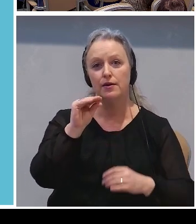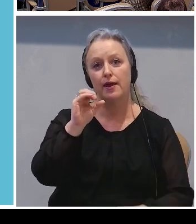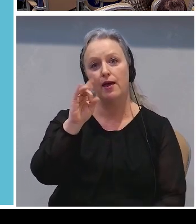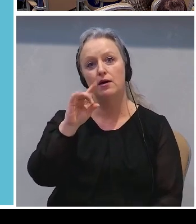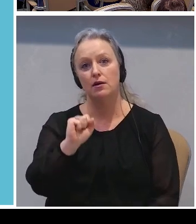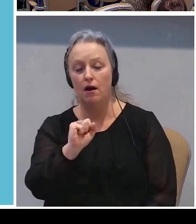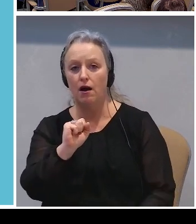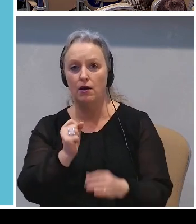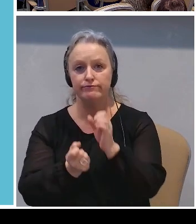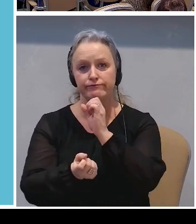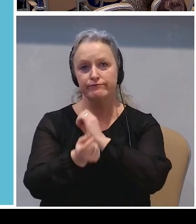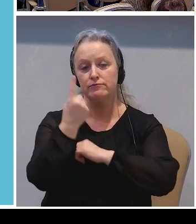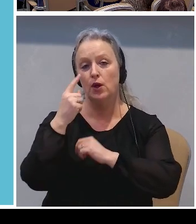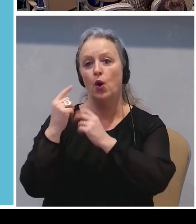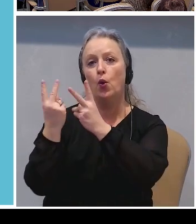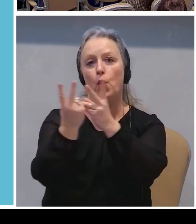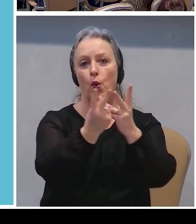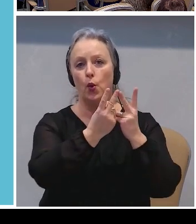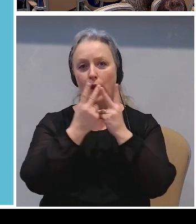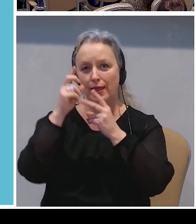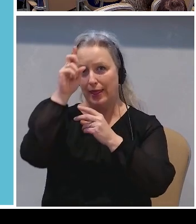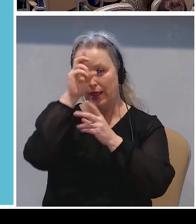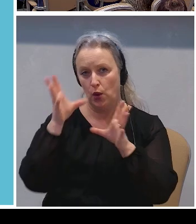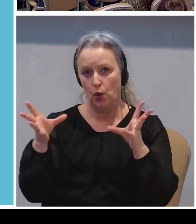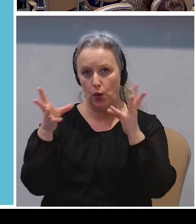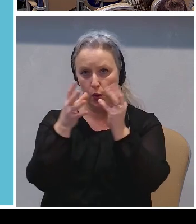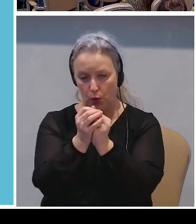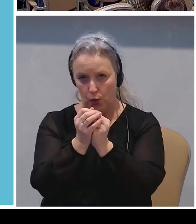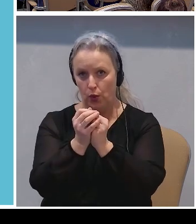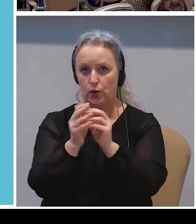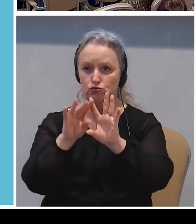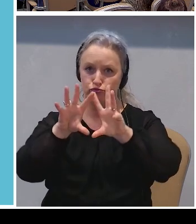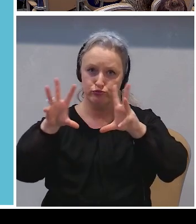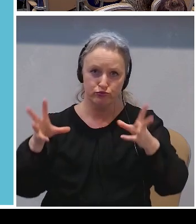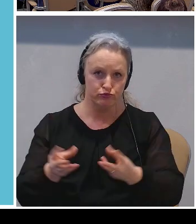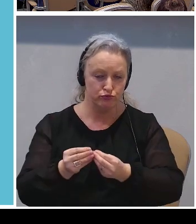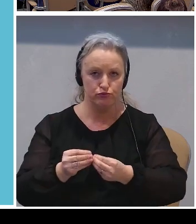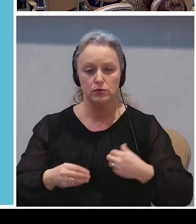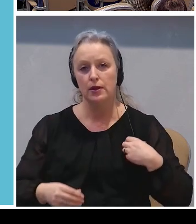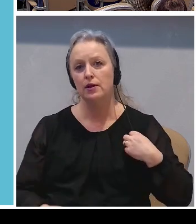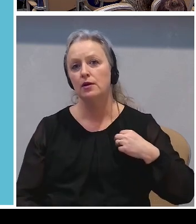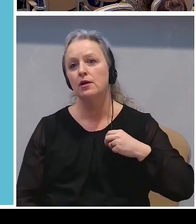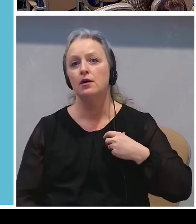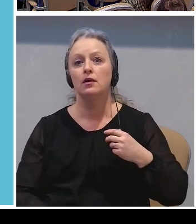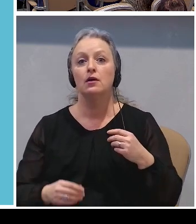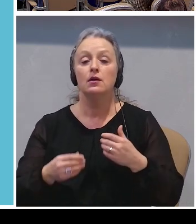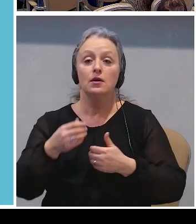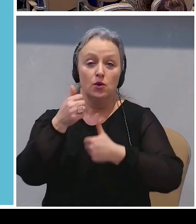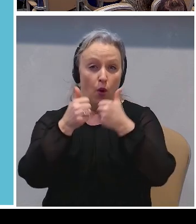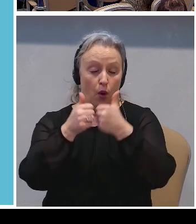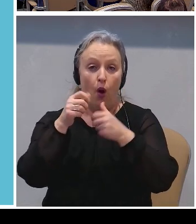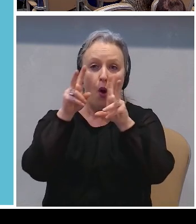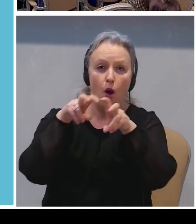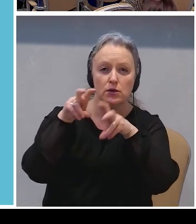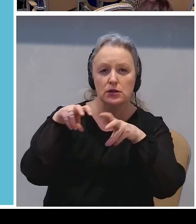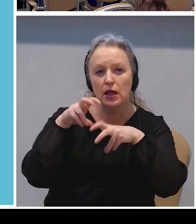So if there is any investigator or even patients that are interested in looking for funding for research, this